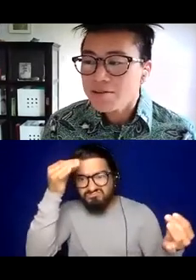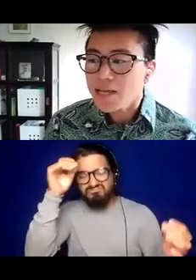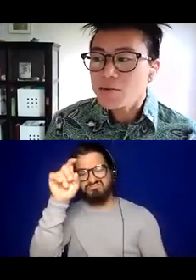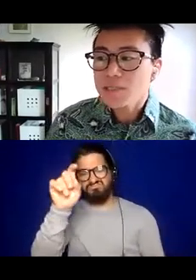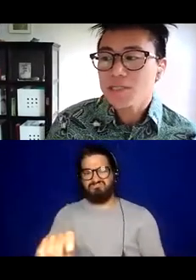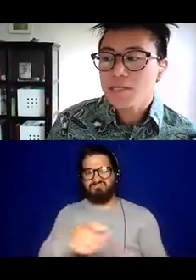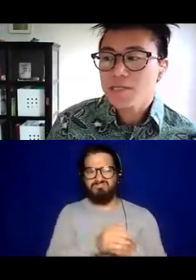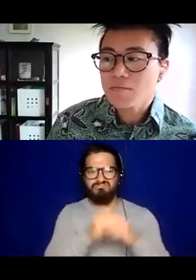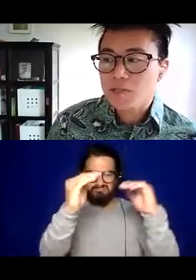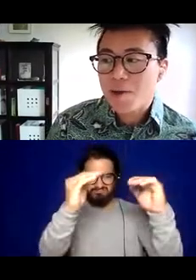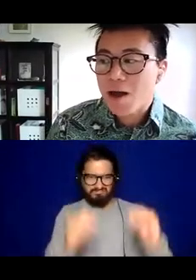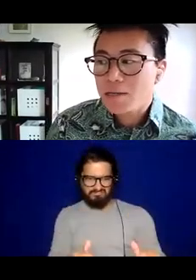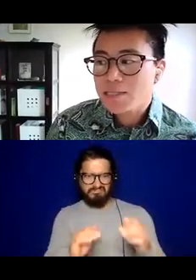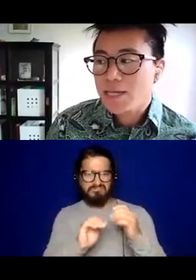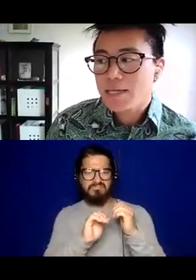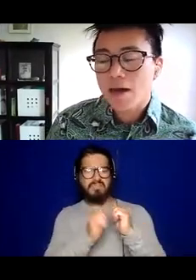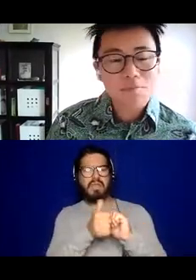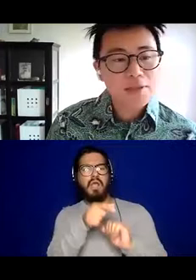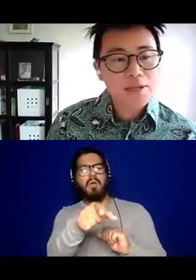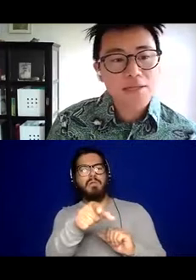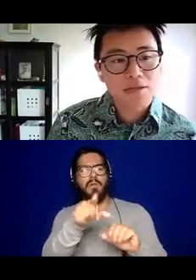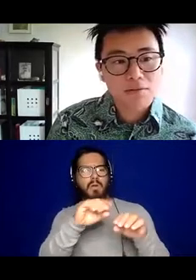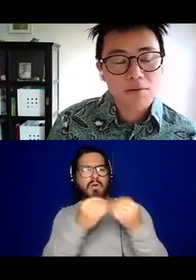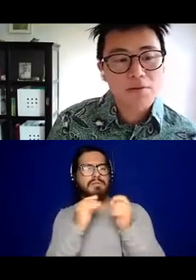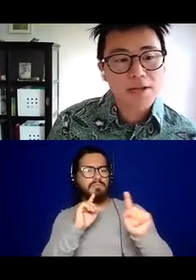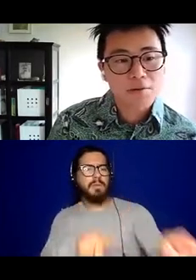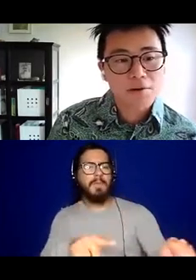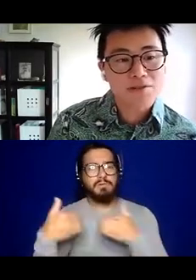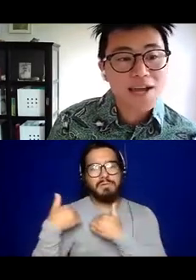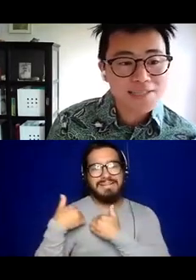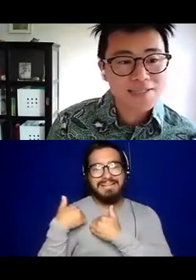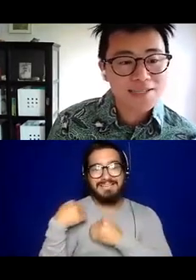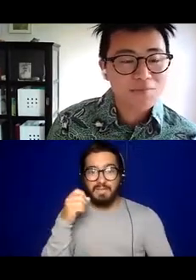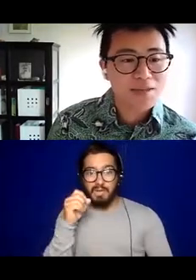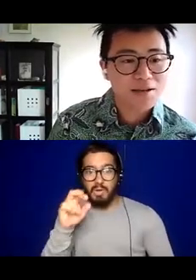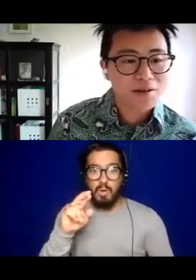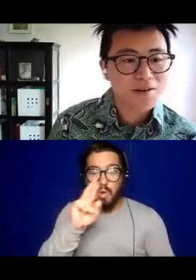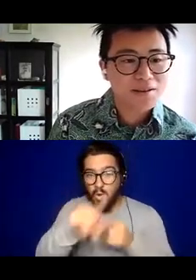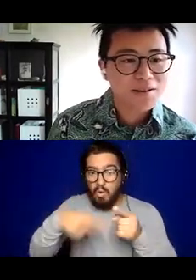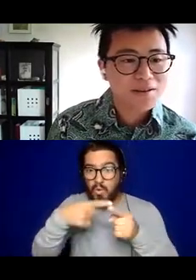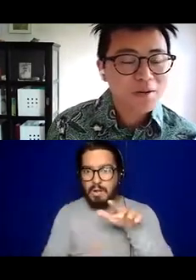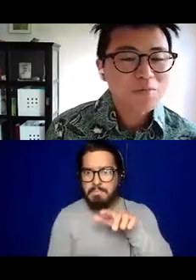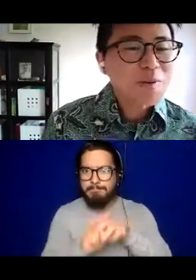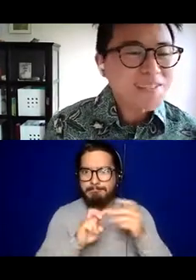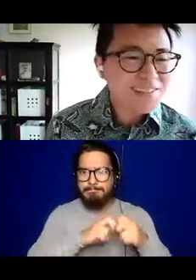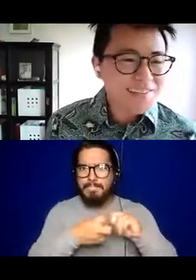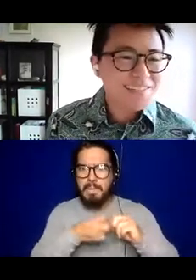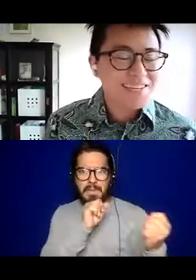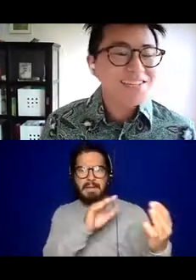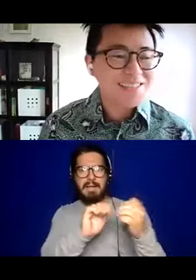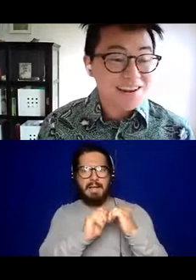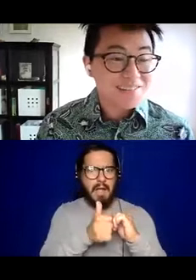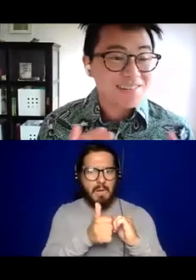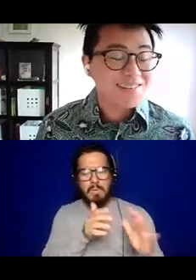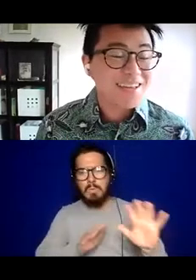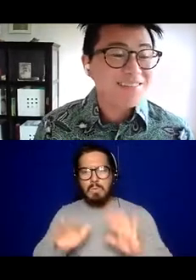How does that organization respond, take accountability, or address incidents when they occur? We want to see